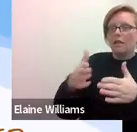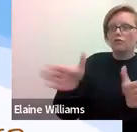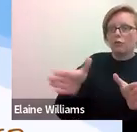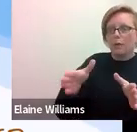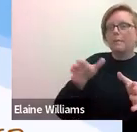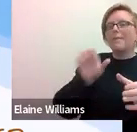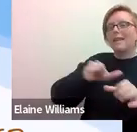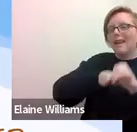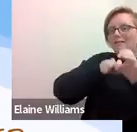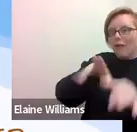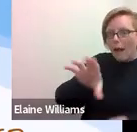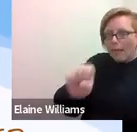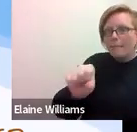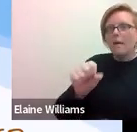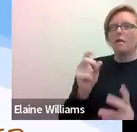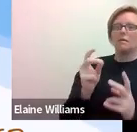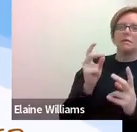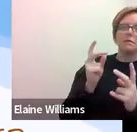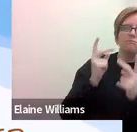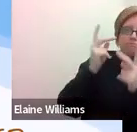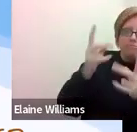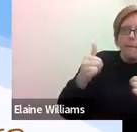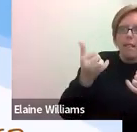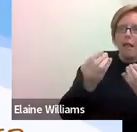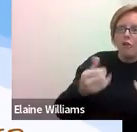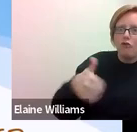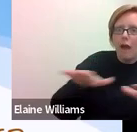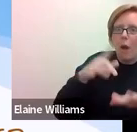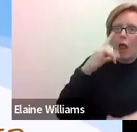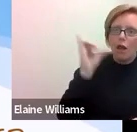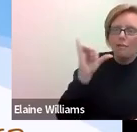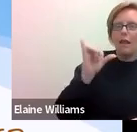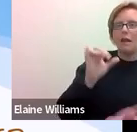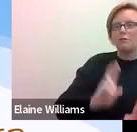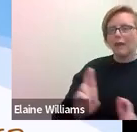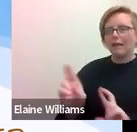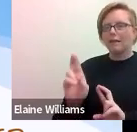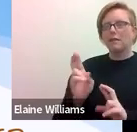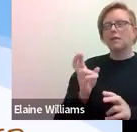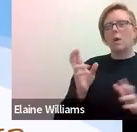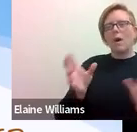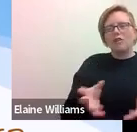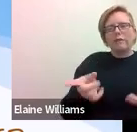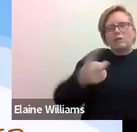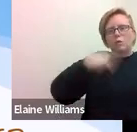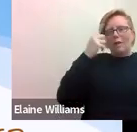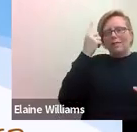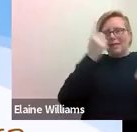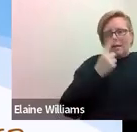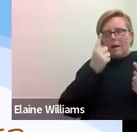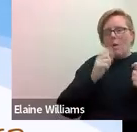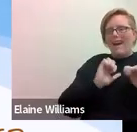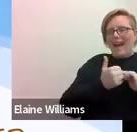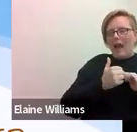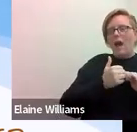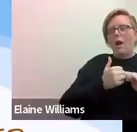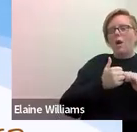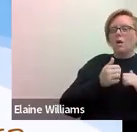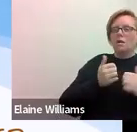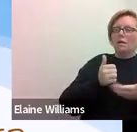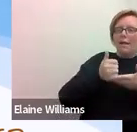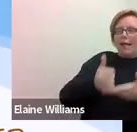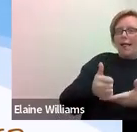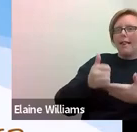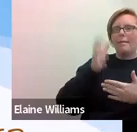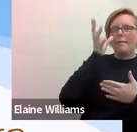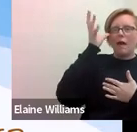ride on the bus. They can visit the playground. So I encourage you to think about that. Like, what is going to make the parent feel very comfortable as they